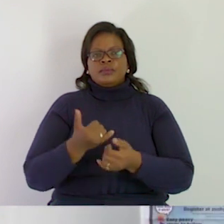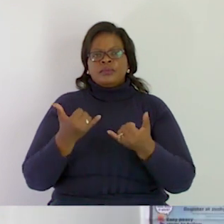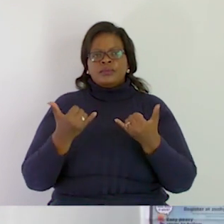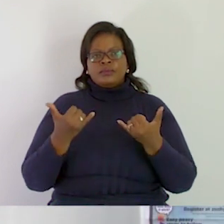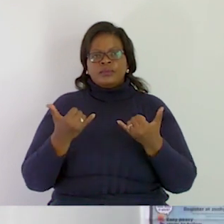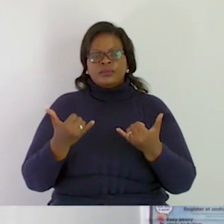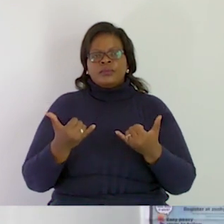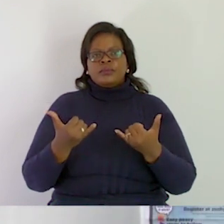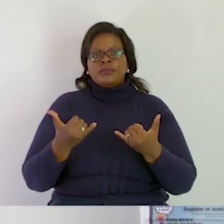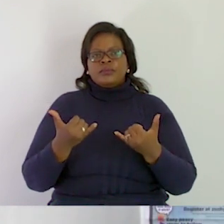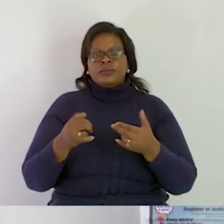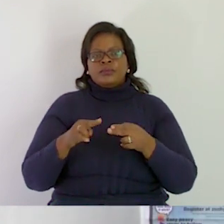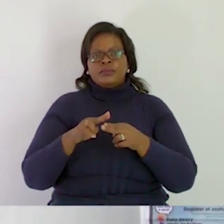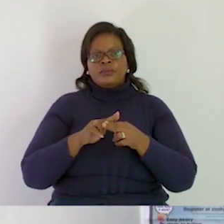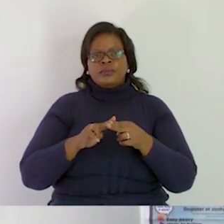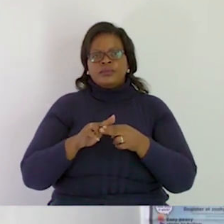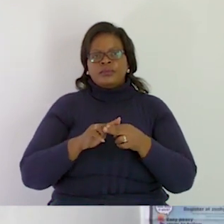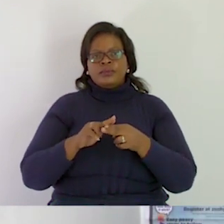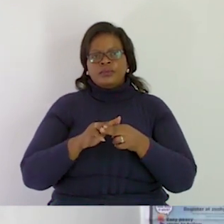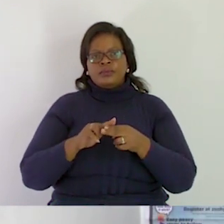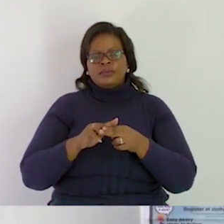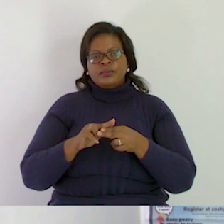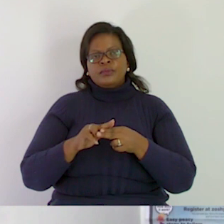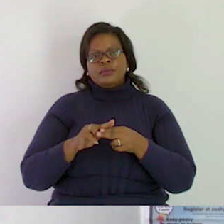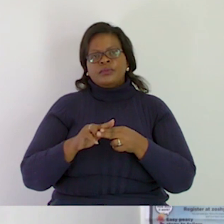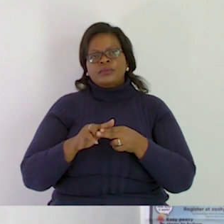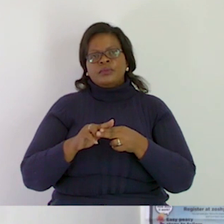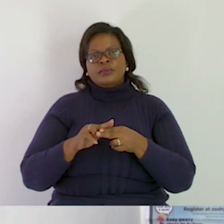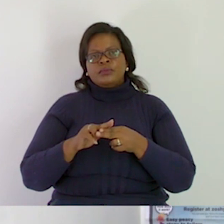what I'm going to use associative property